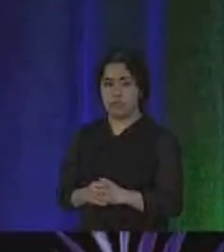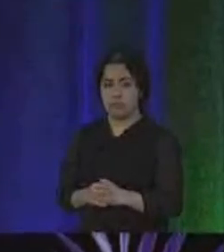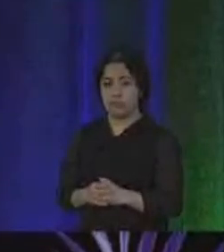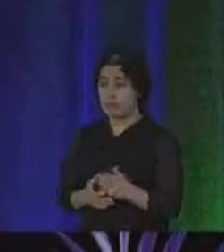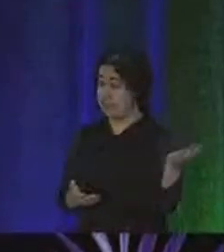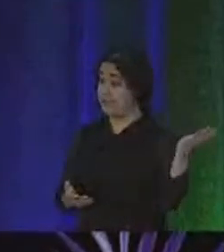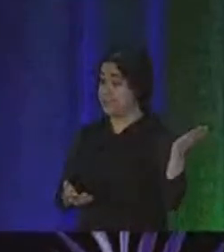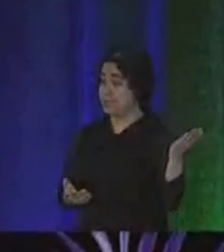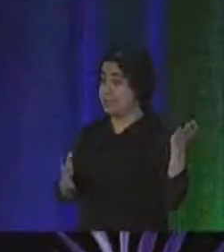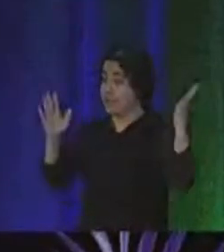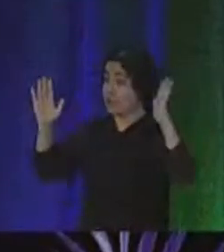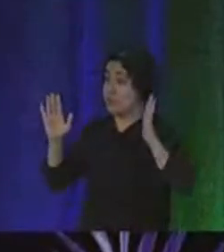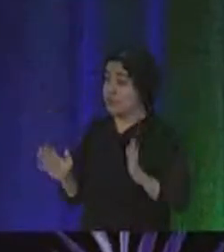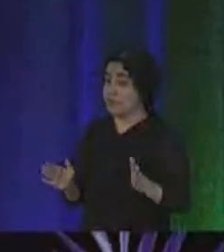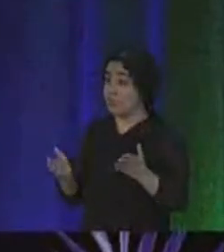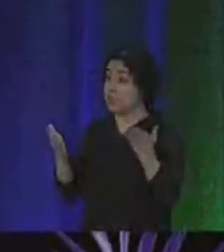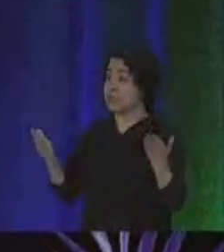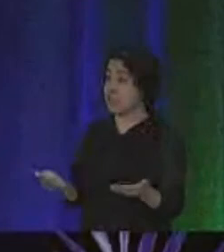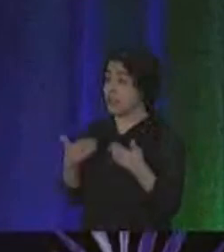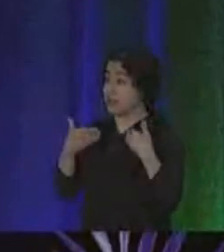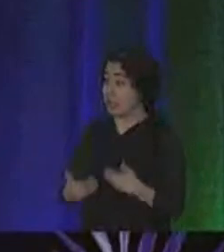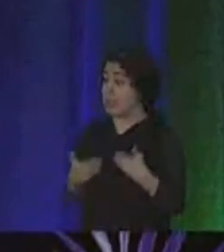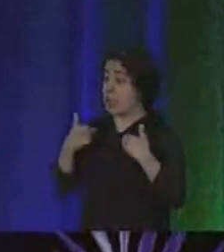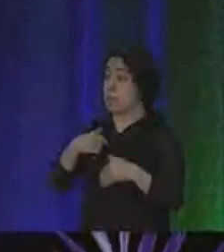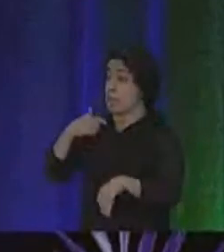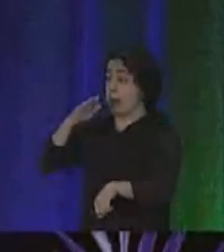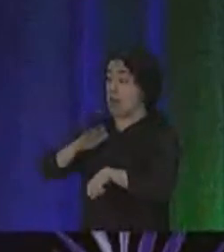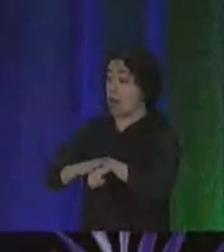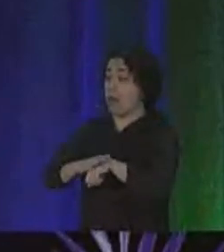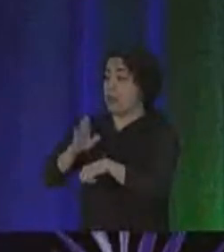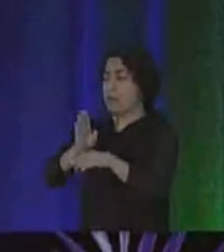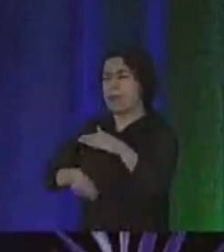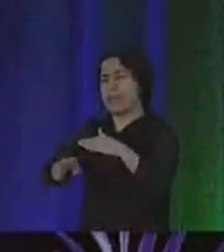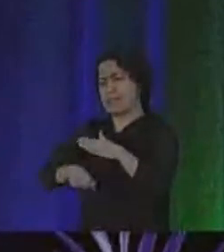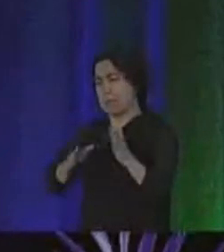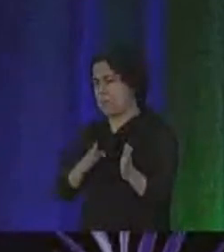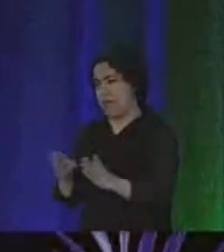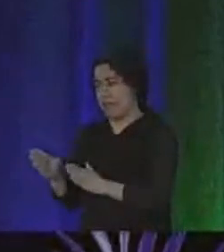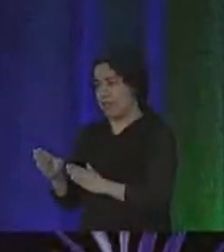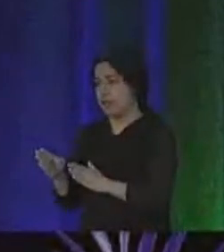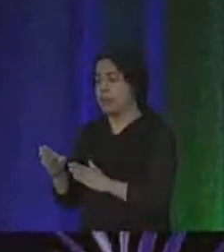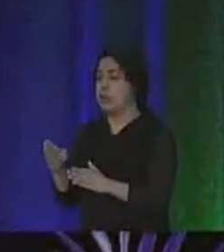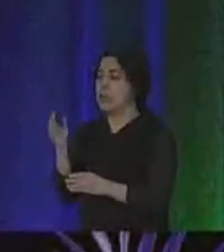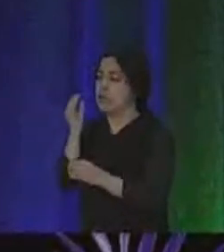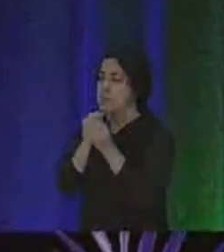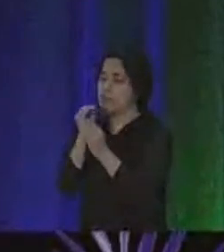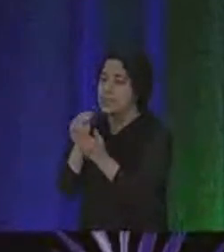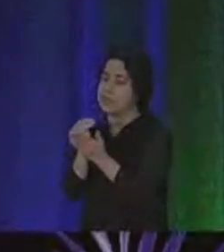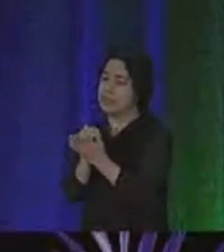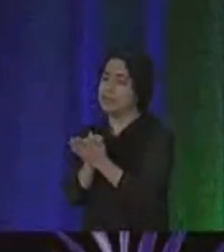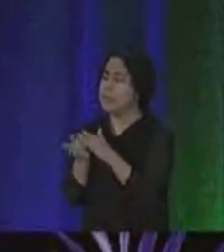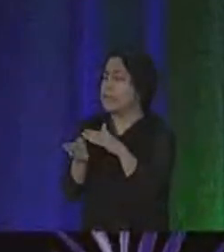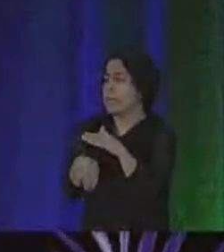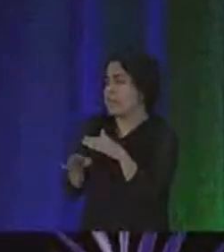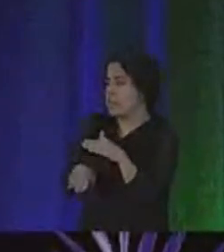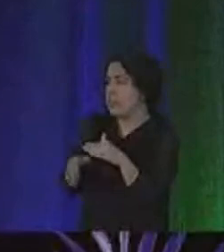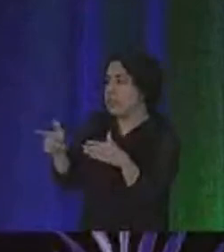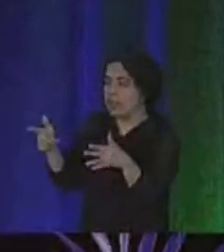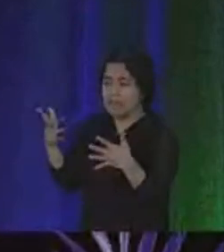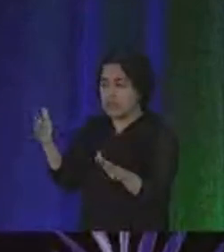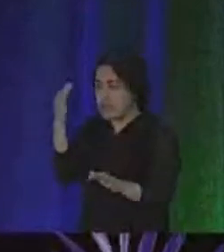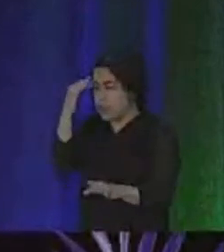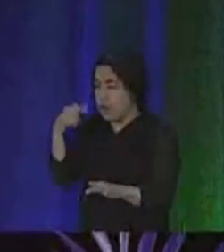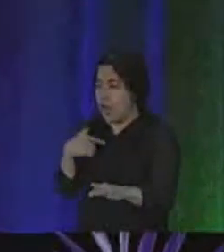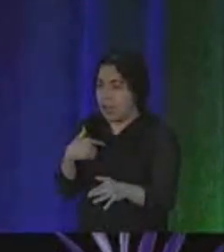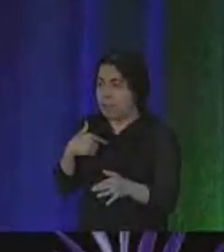Awesome. Here I am on this basic plan, recipe basic, and knows that I'm currently trialing.